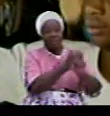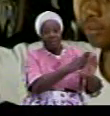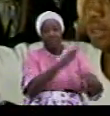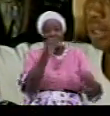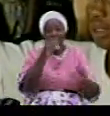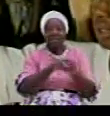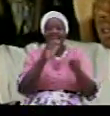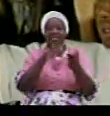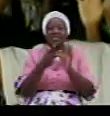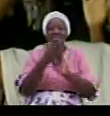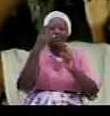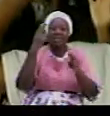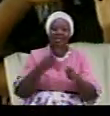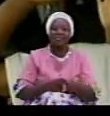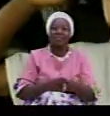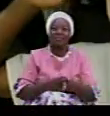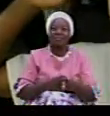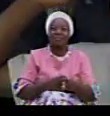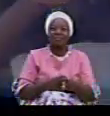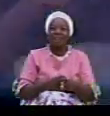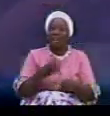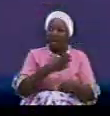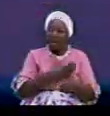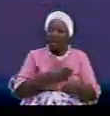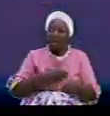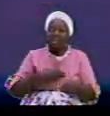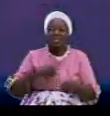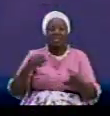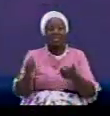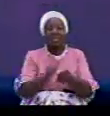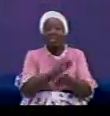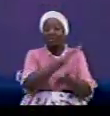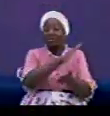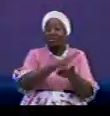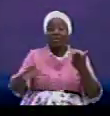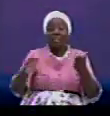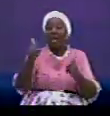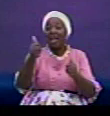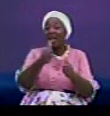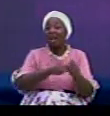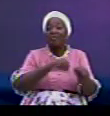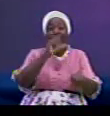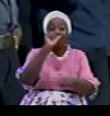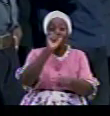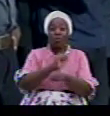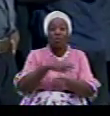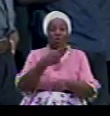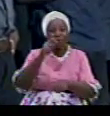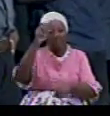name. And destroy every work of the devil.